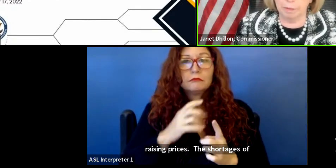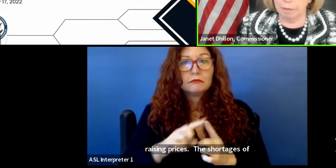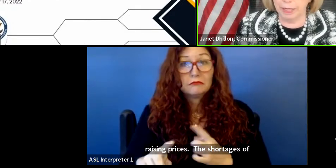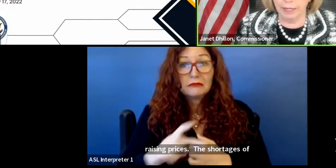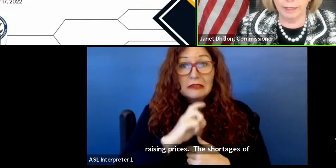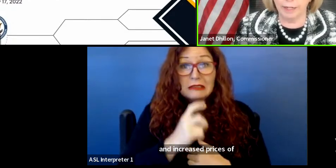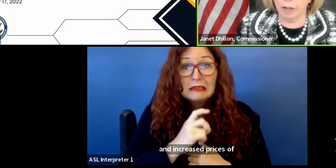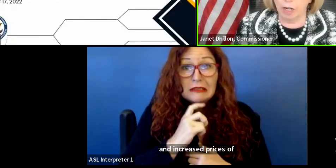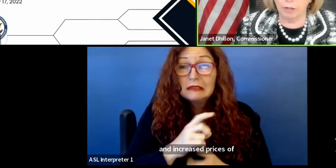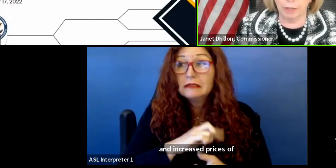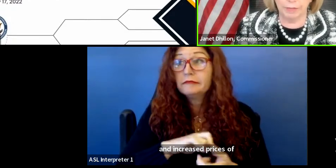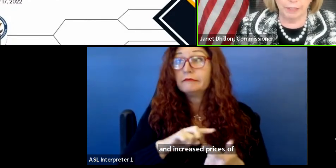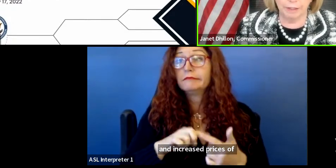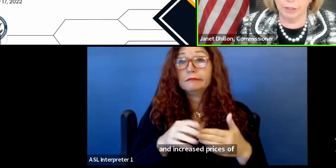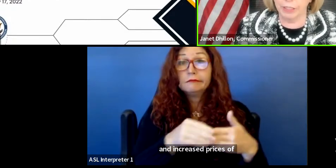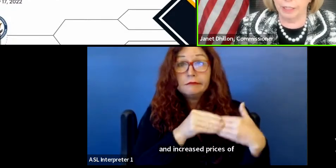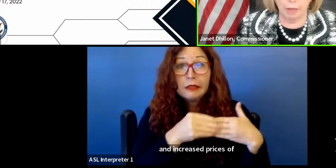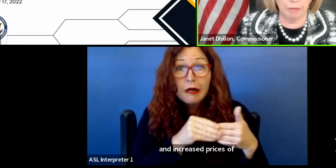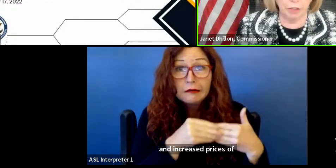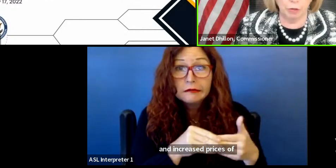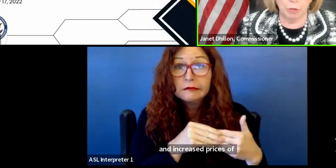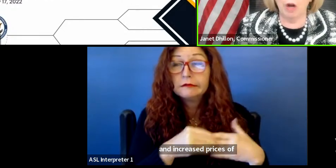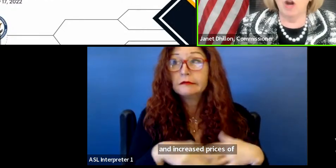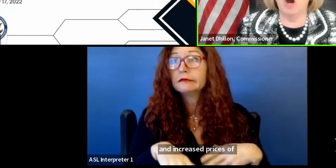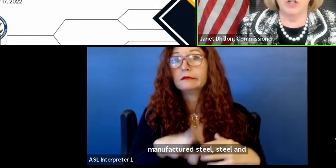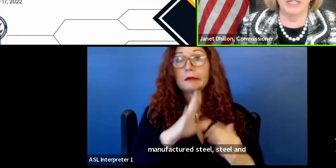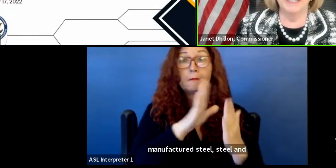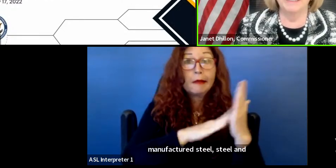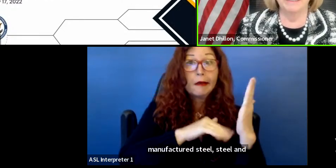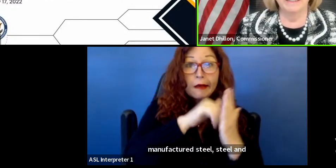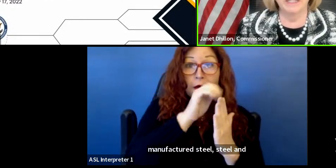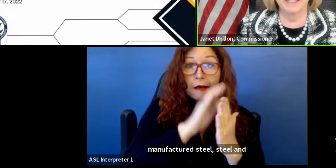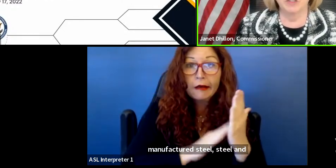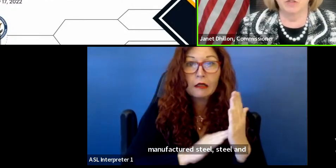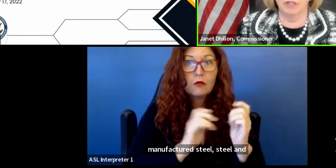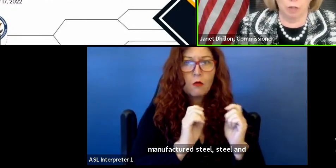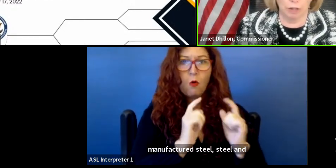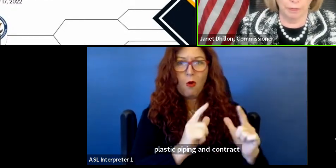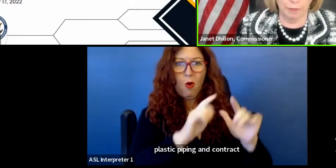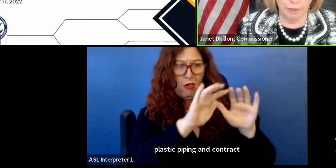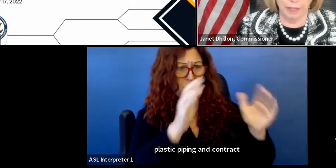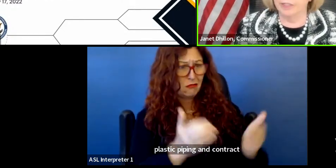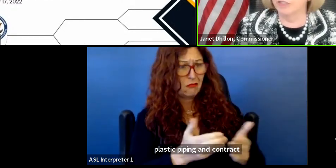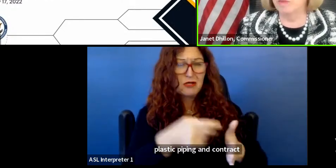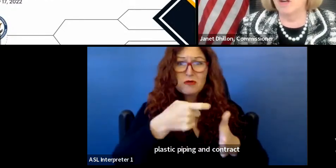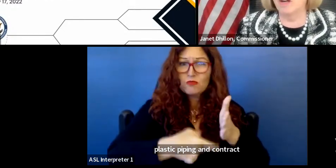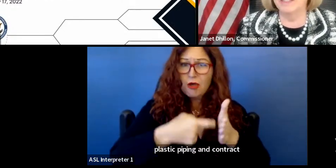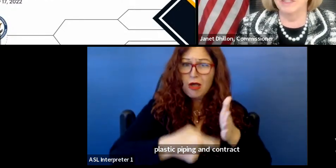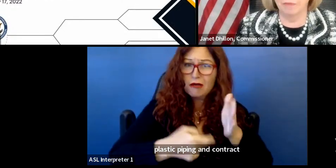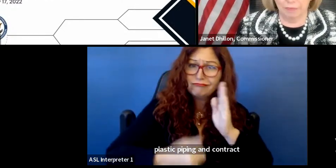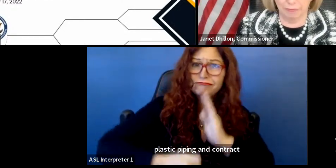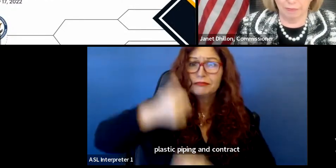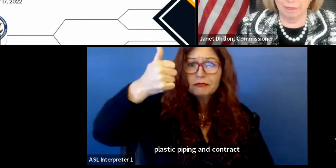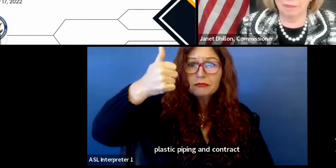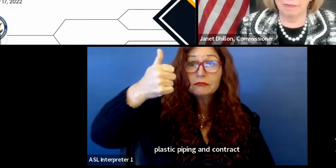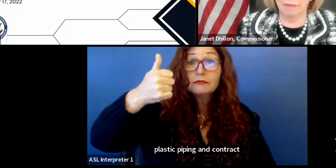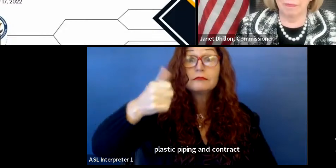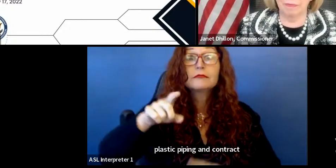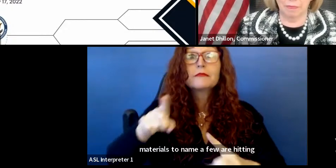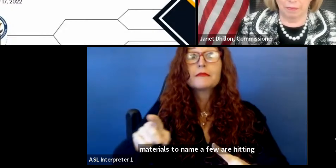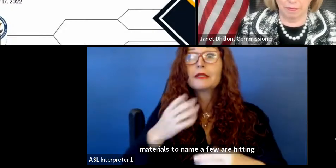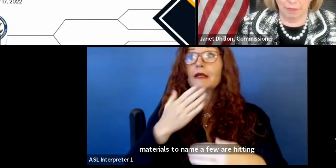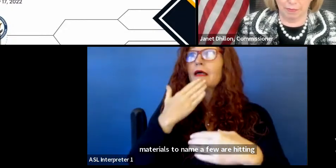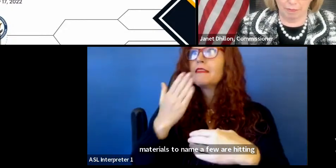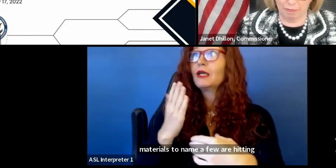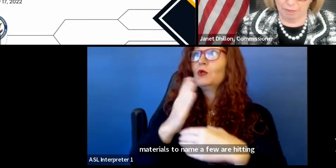piping paint and concrete materials to name a few are hitting this industry hard thank you and we